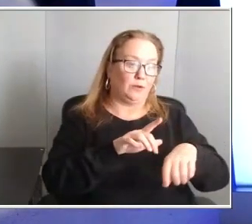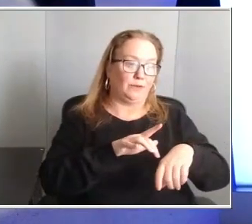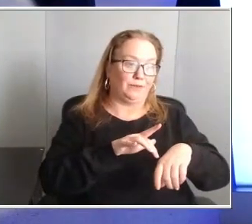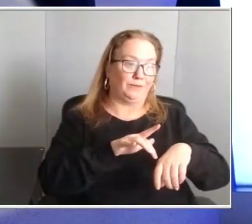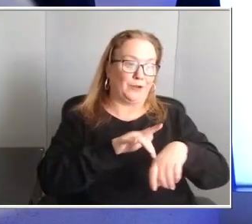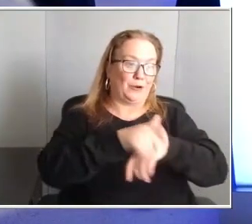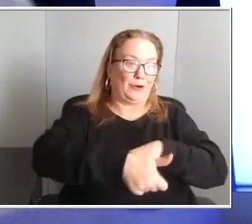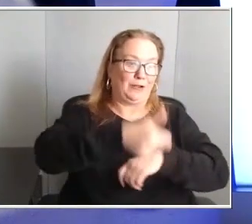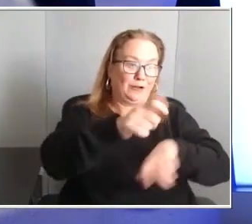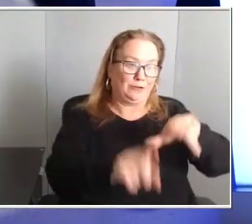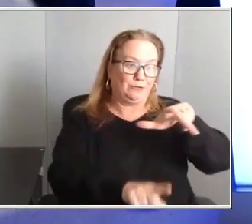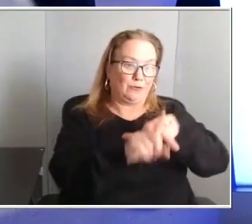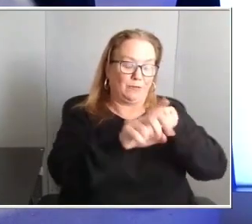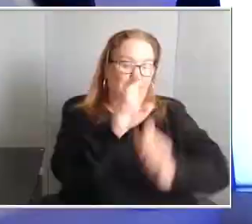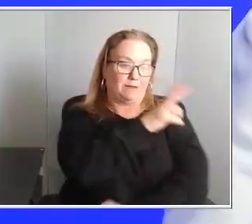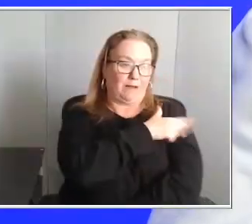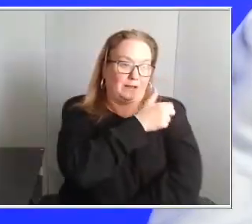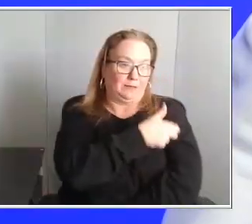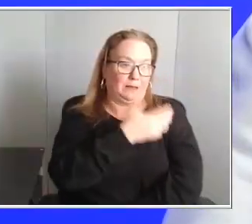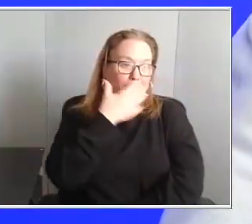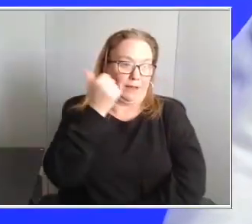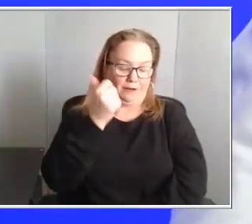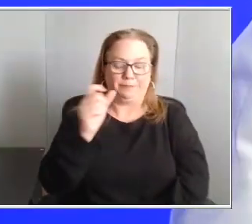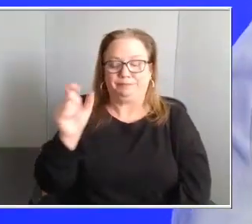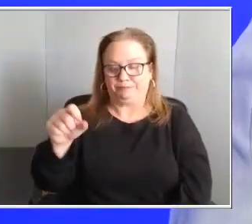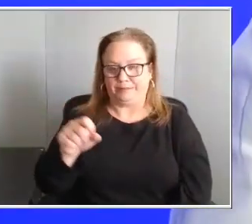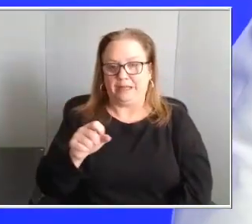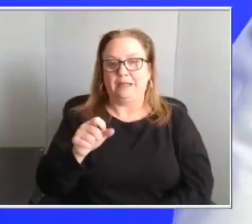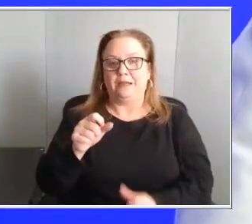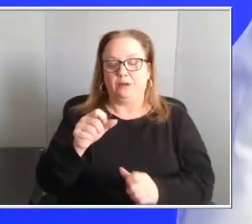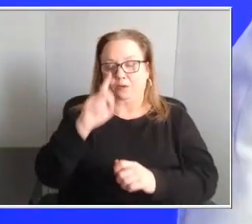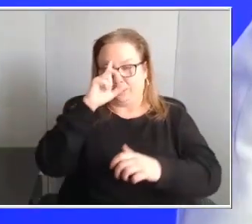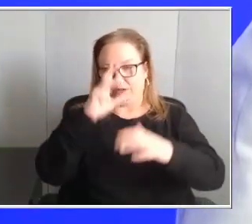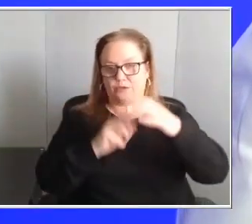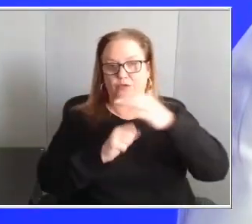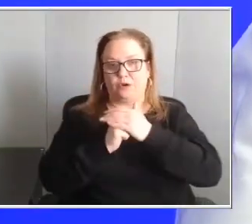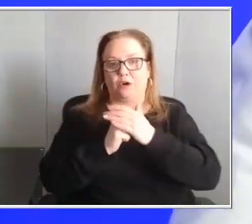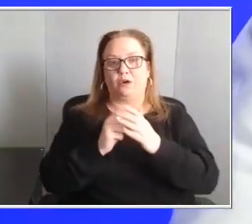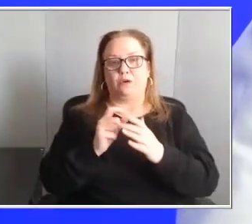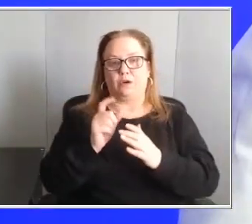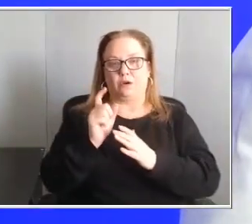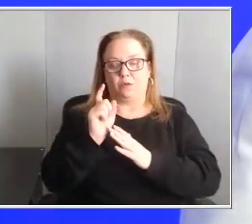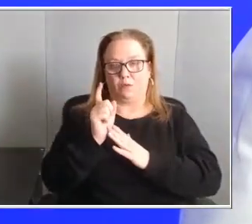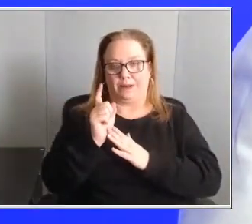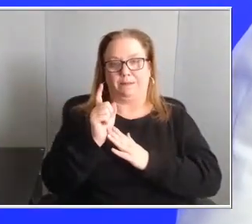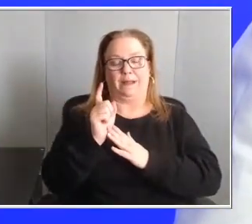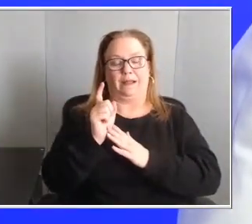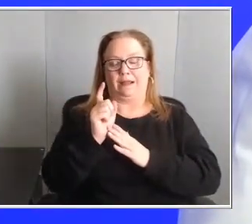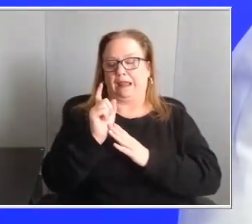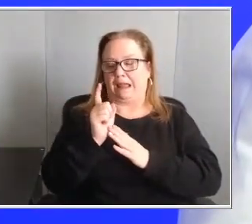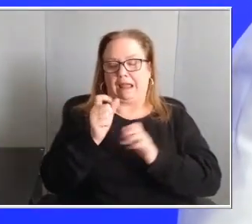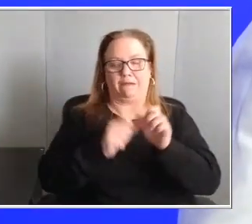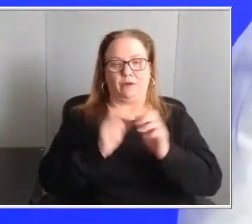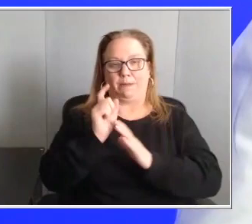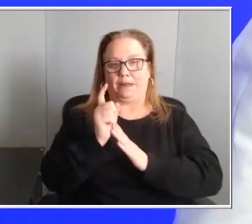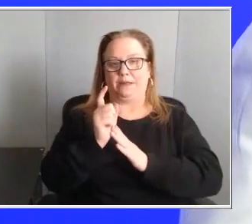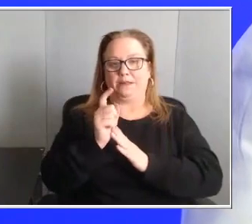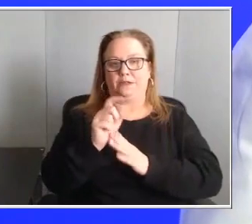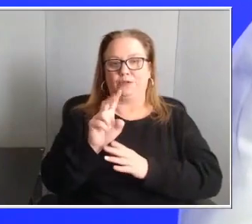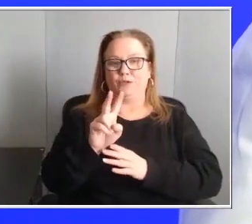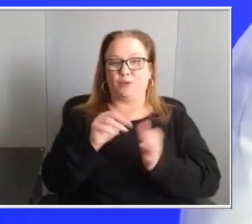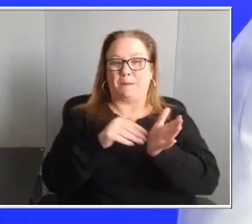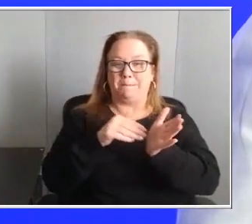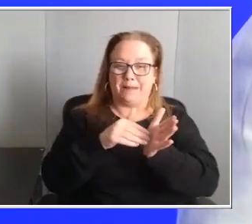are? Yes, ideally with stroke, every minute counts. 2 million neurons are dying throughout a stroke